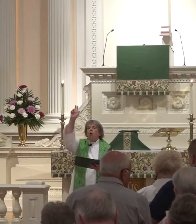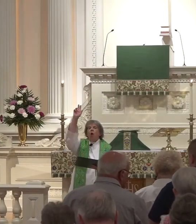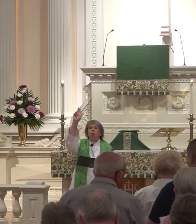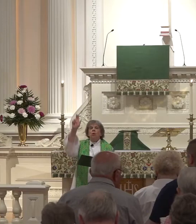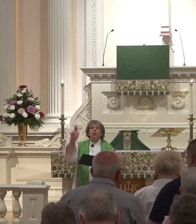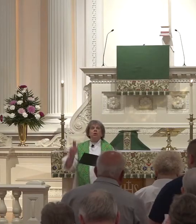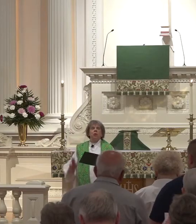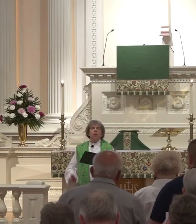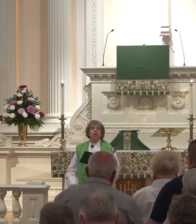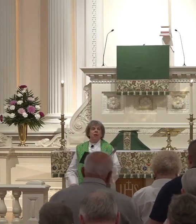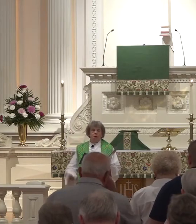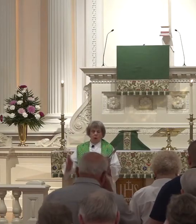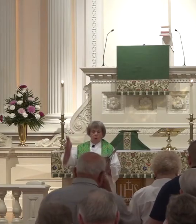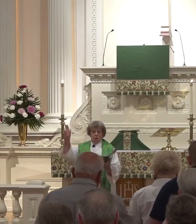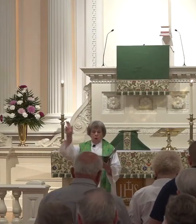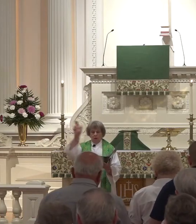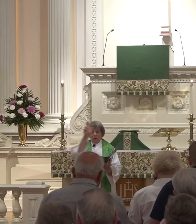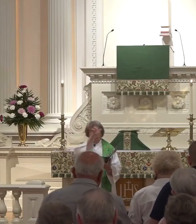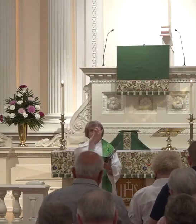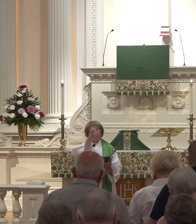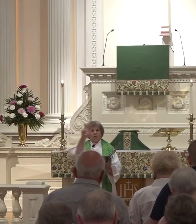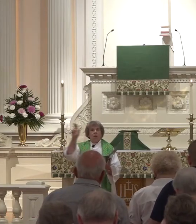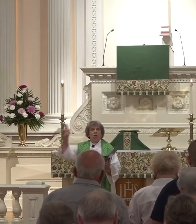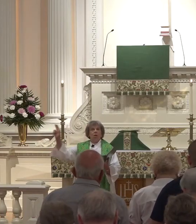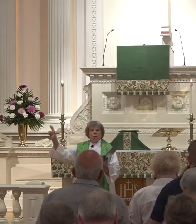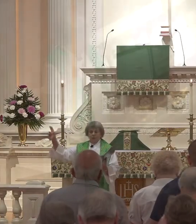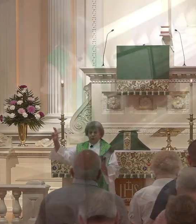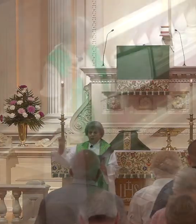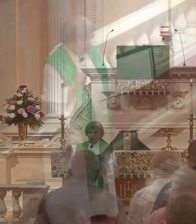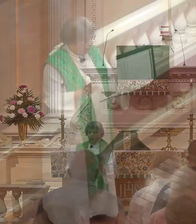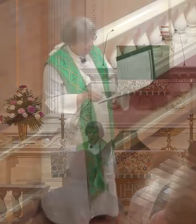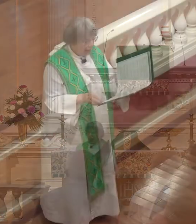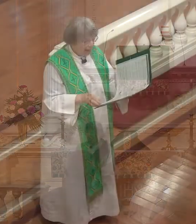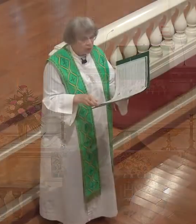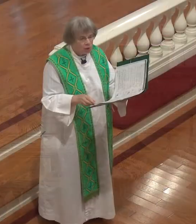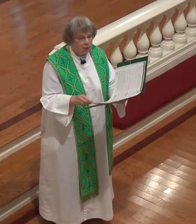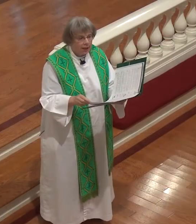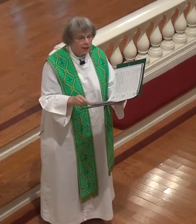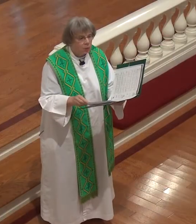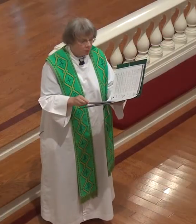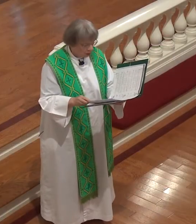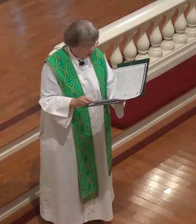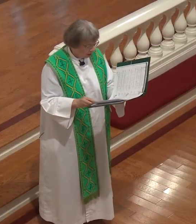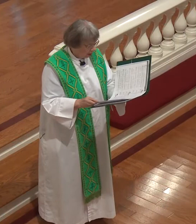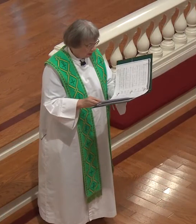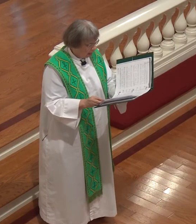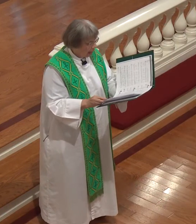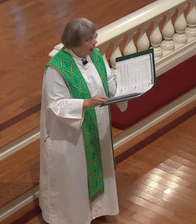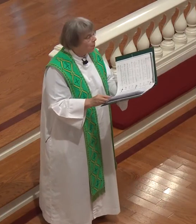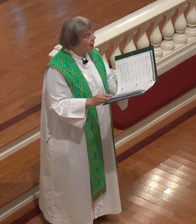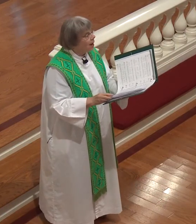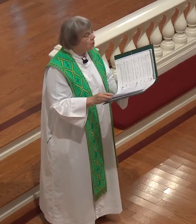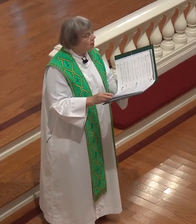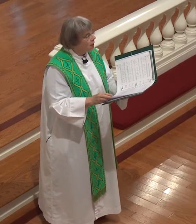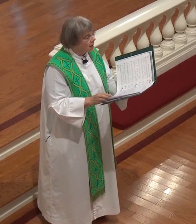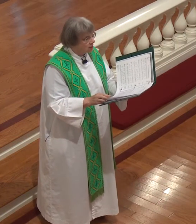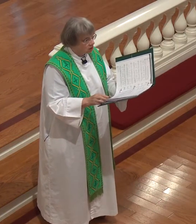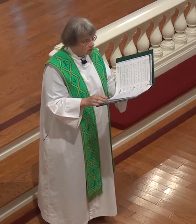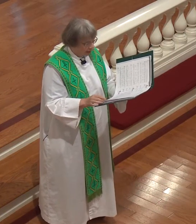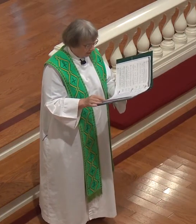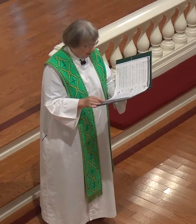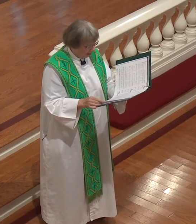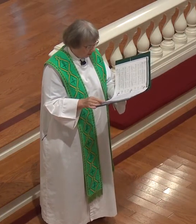Blessed be the Holy Trinity, one God, full of compassion and mercy, abounding